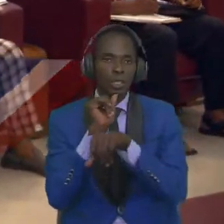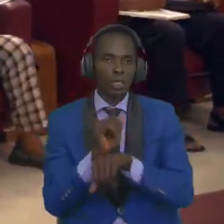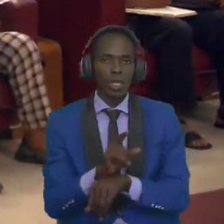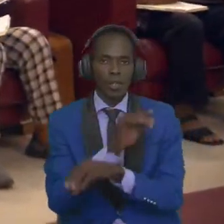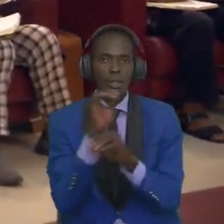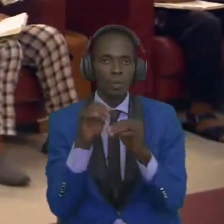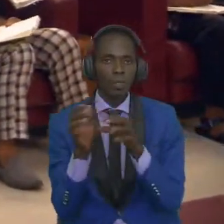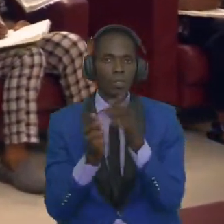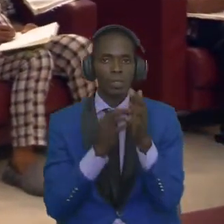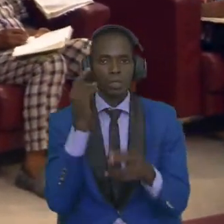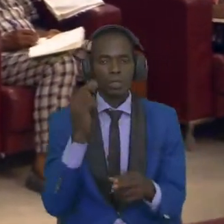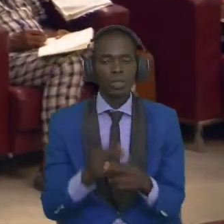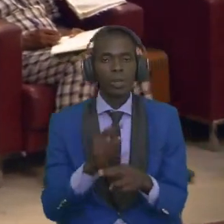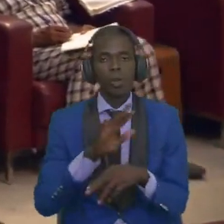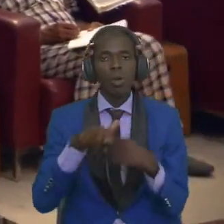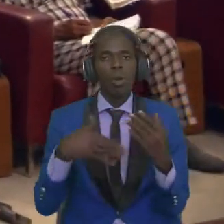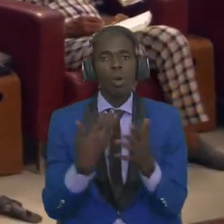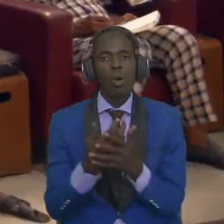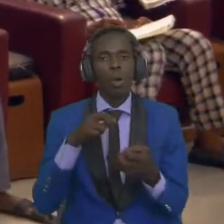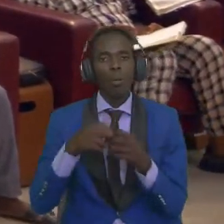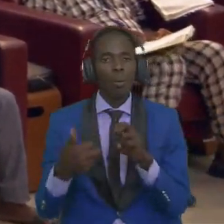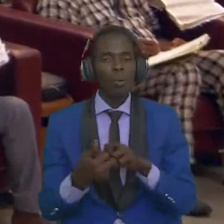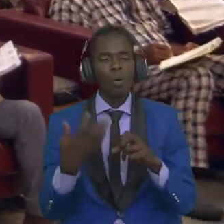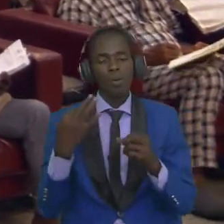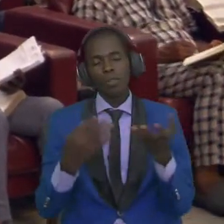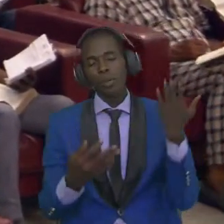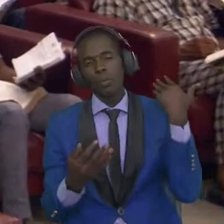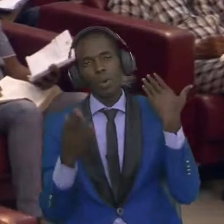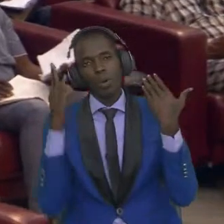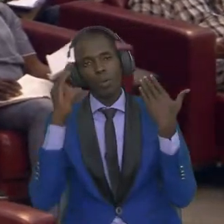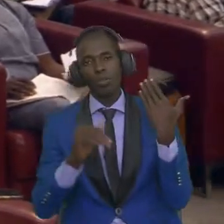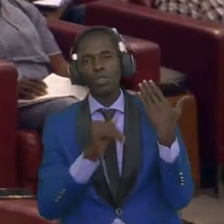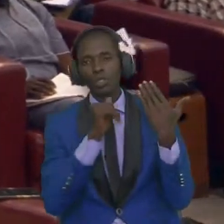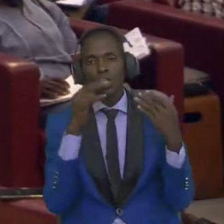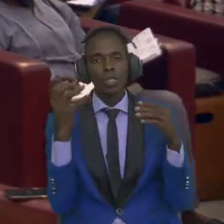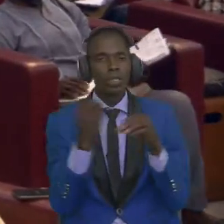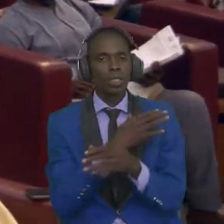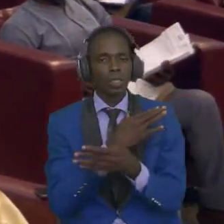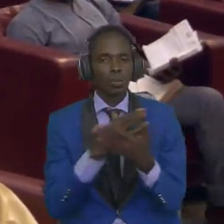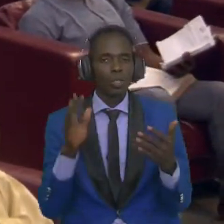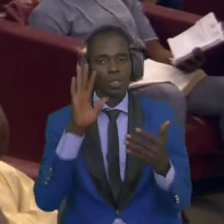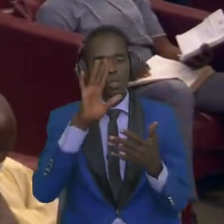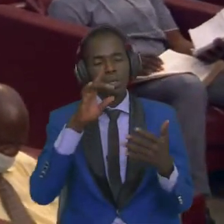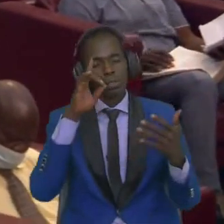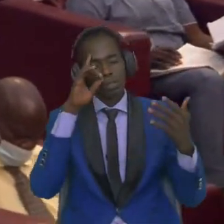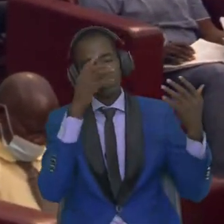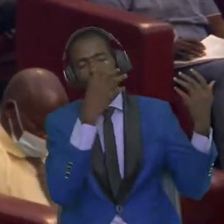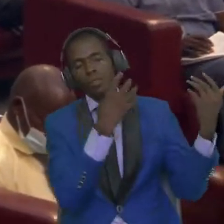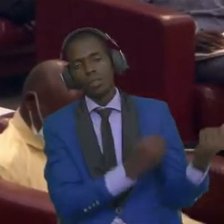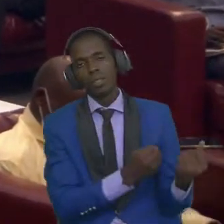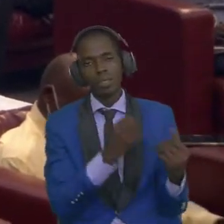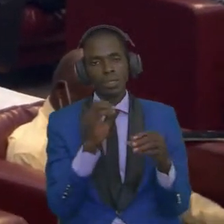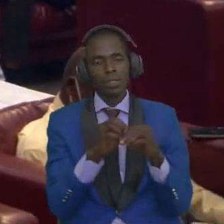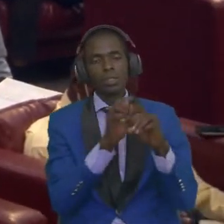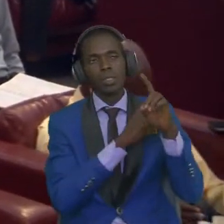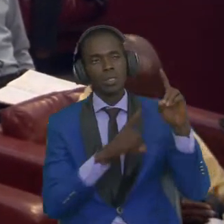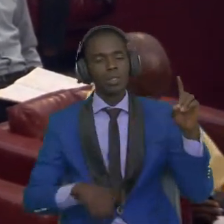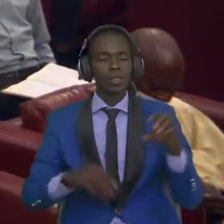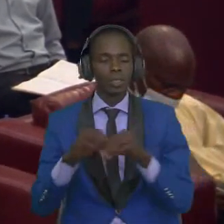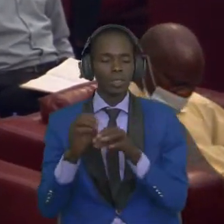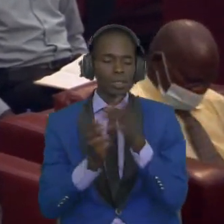down. And all the problems of the past will not erode your confidence, your faith in God. You are going to be